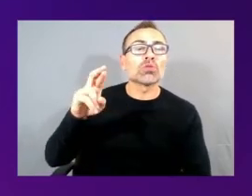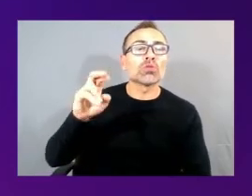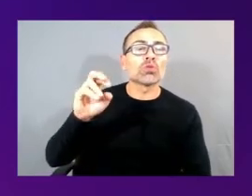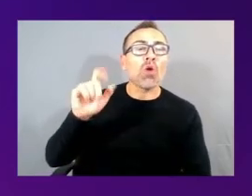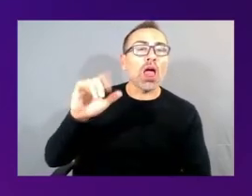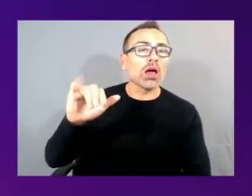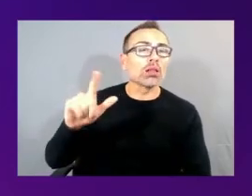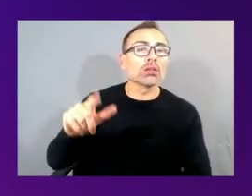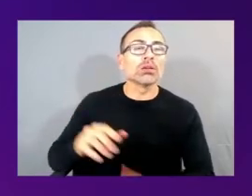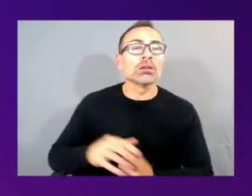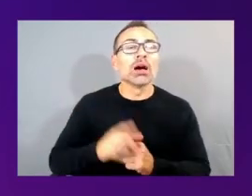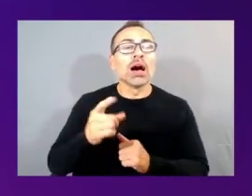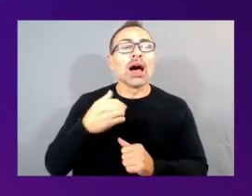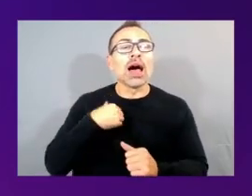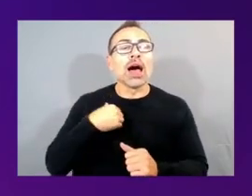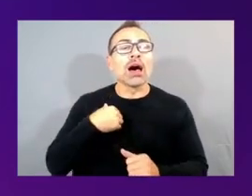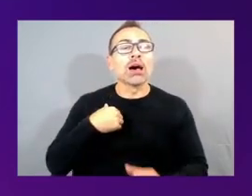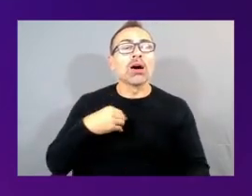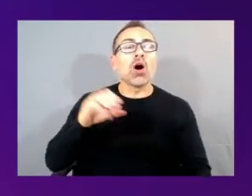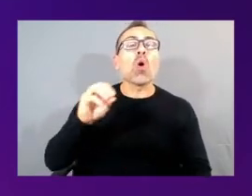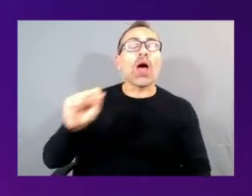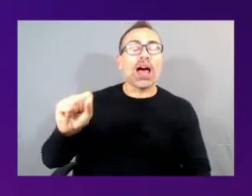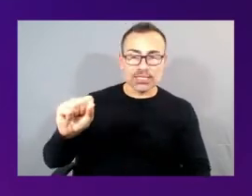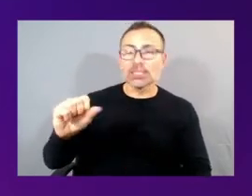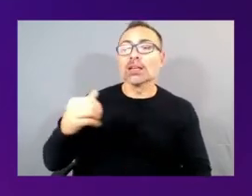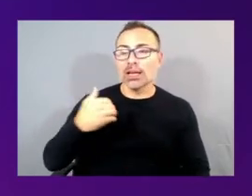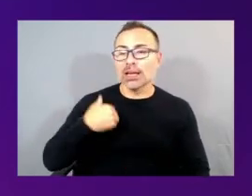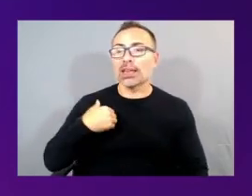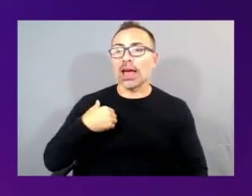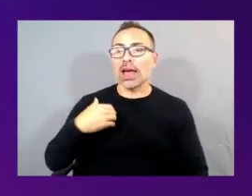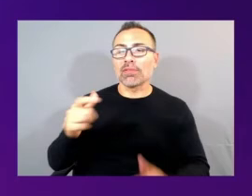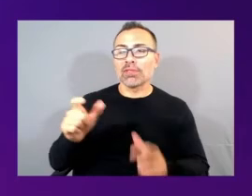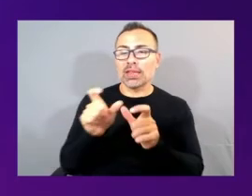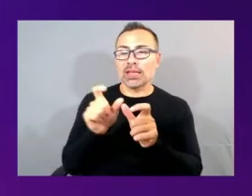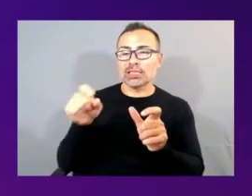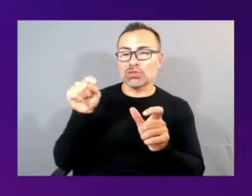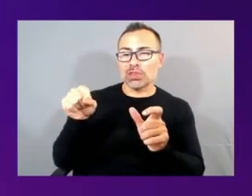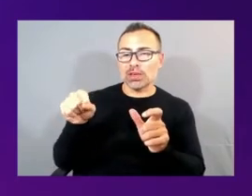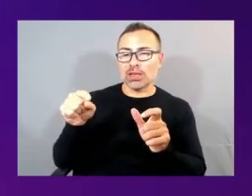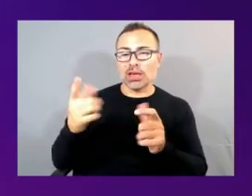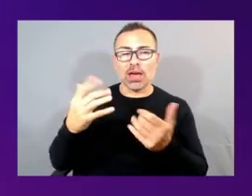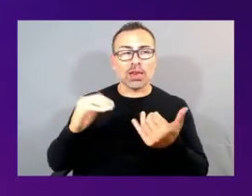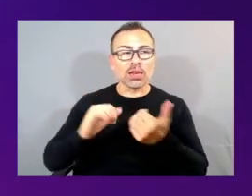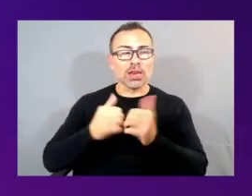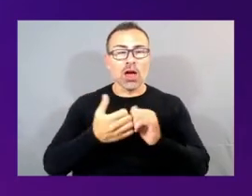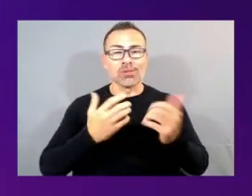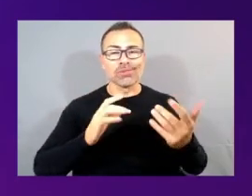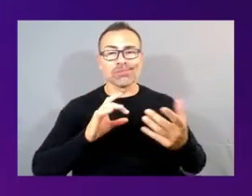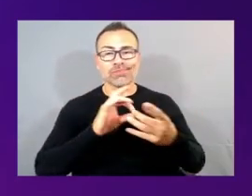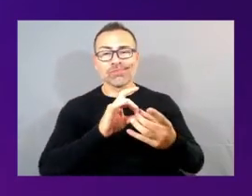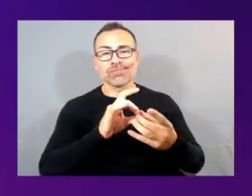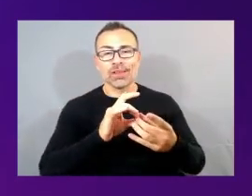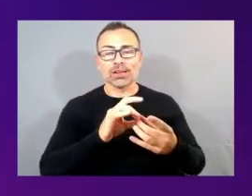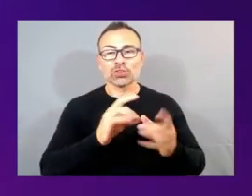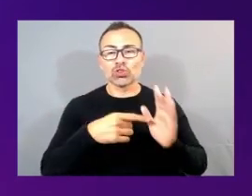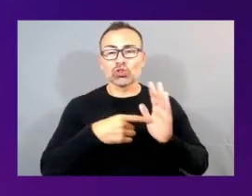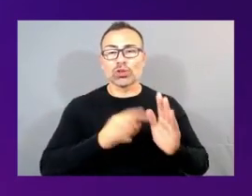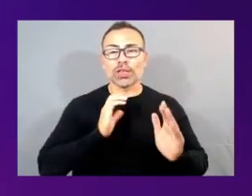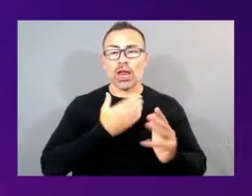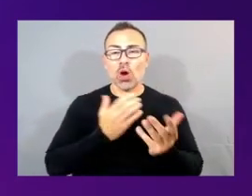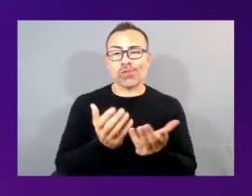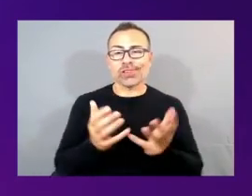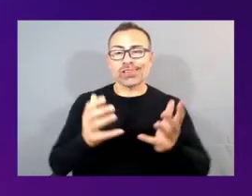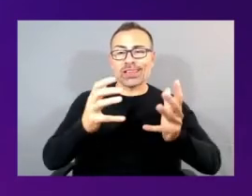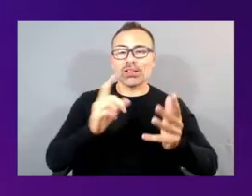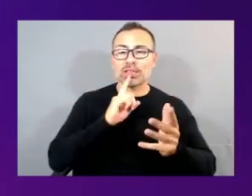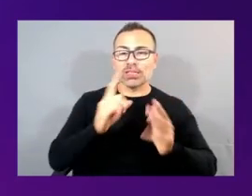now to connect to that instance, just to show you that, well, our container is actually running there.